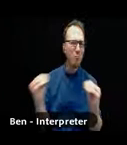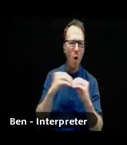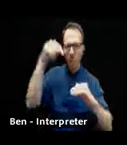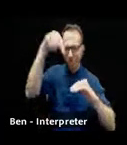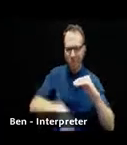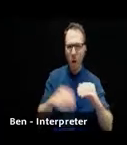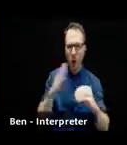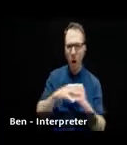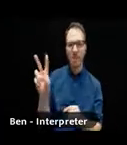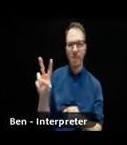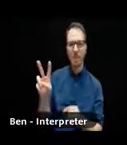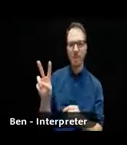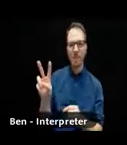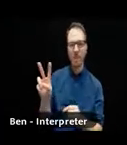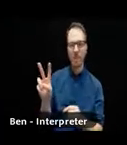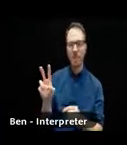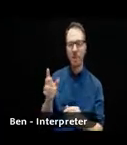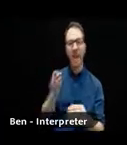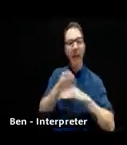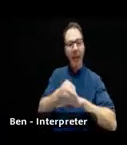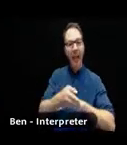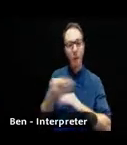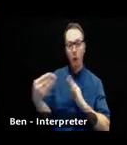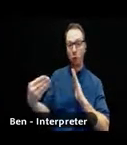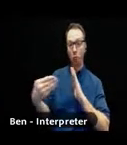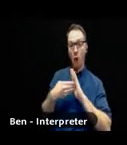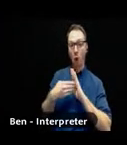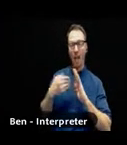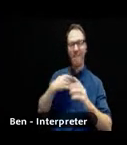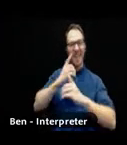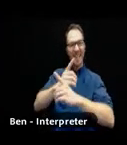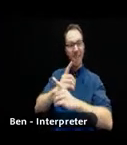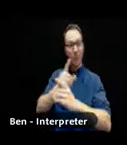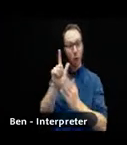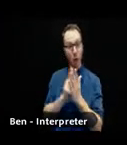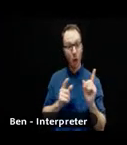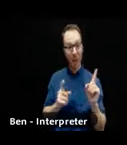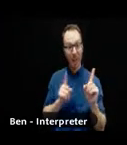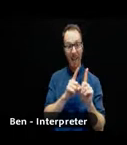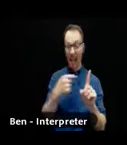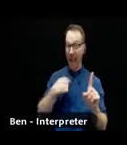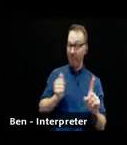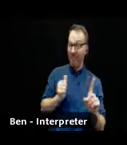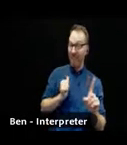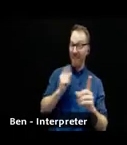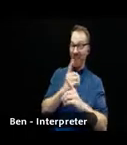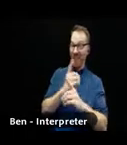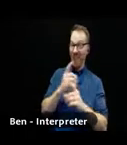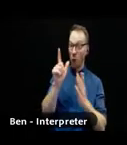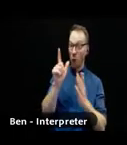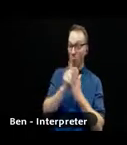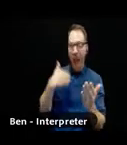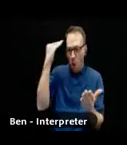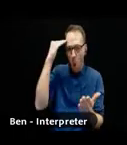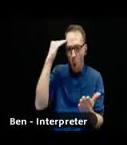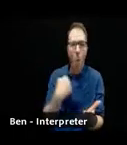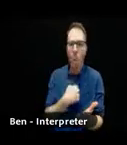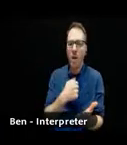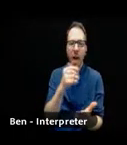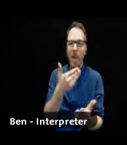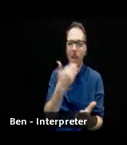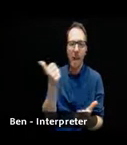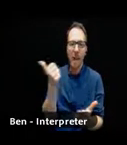victimization, especially after you're charged and you have a defense attorney. And as a former defense attorney, I know that we are not the best at